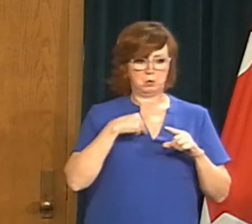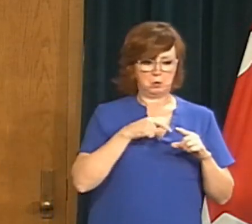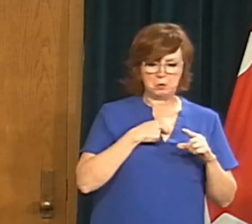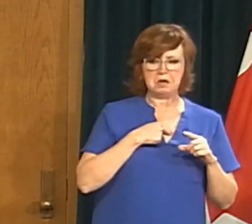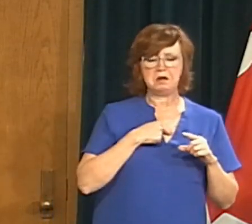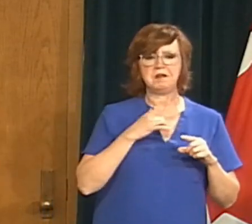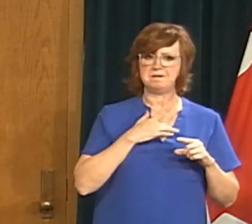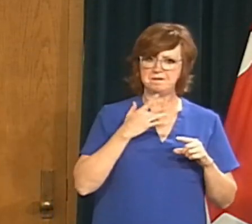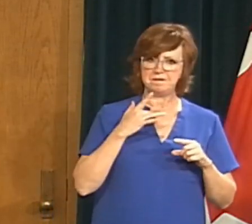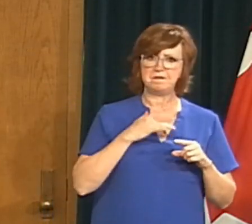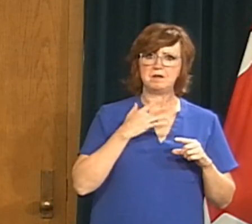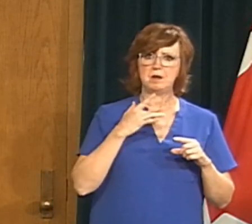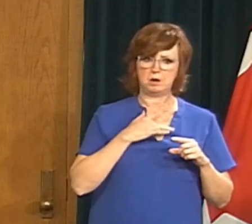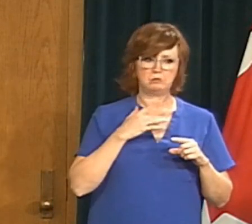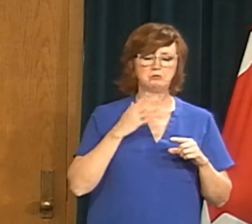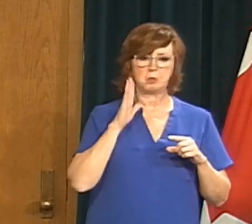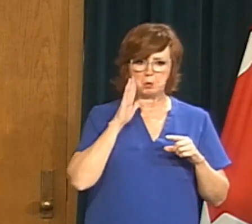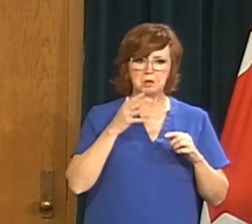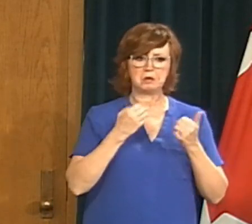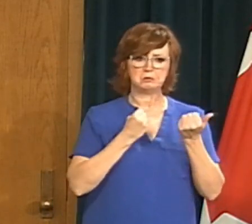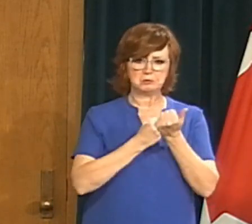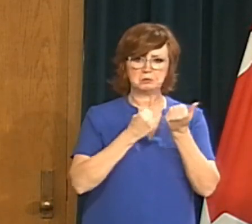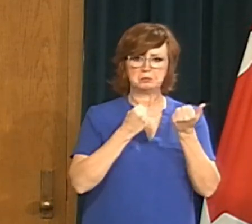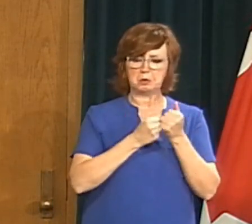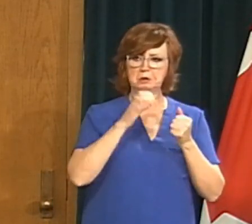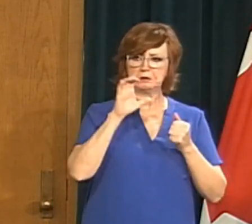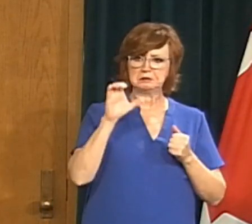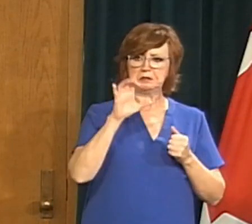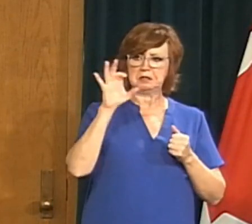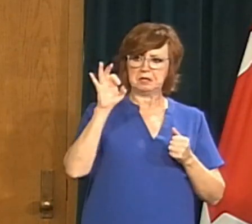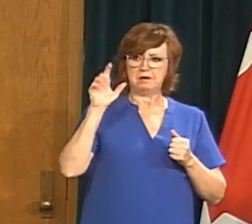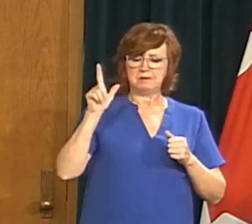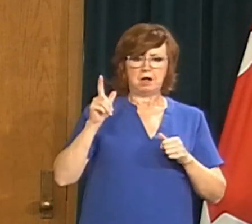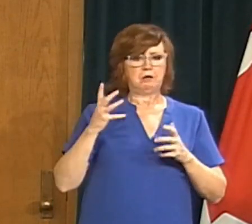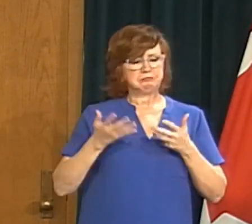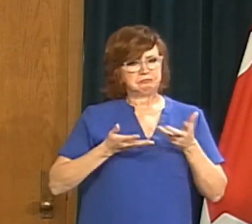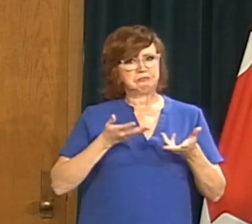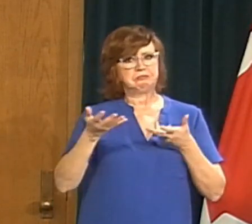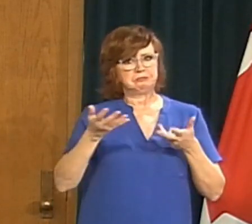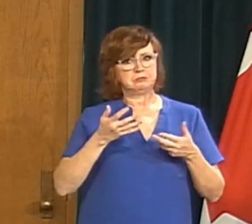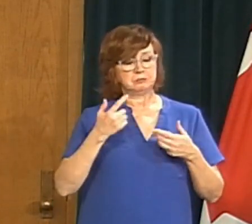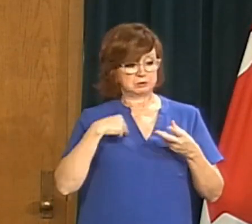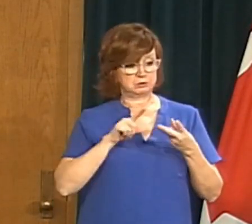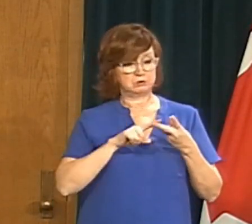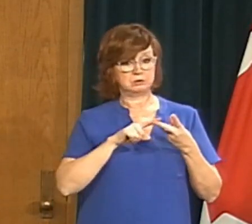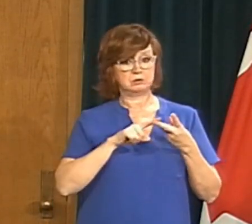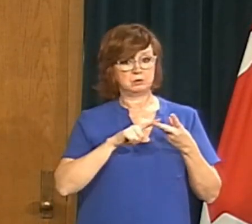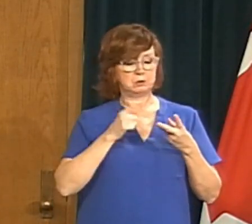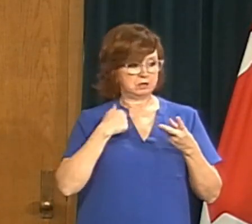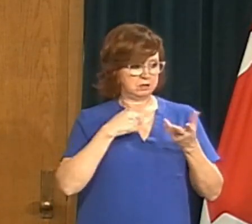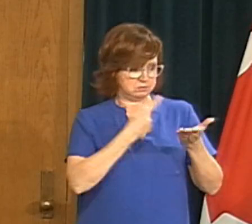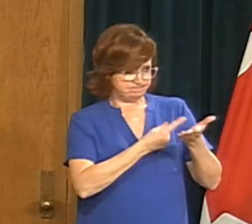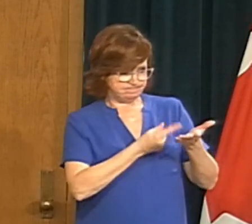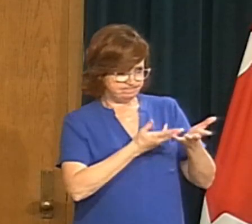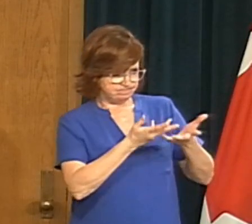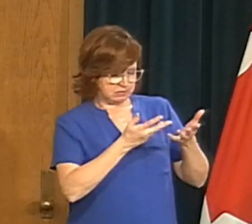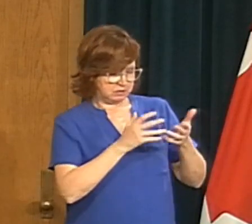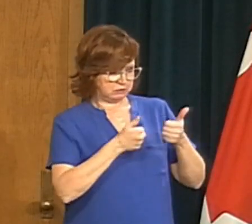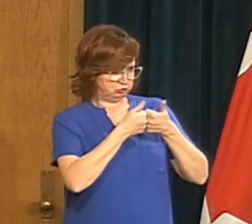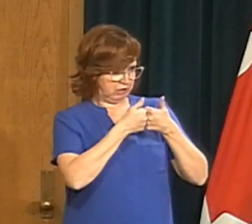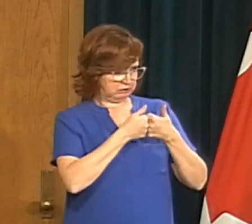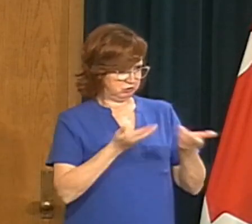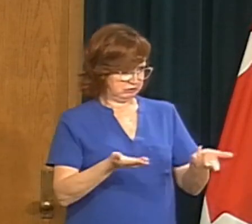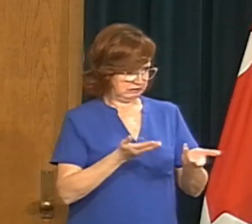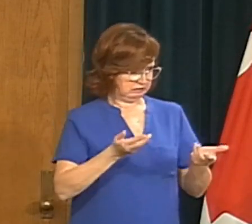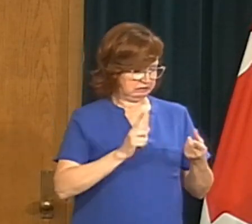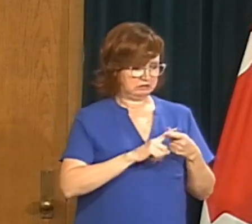supportive of the CFL. We did discuss some of the challenges that our Saskatchewan Rough